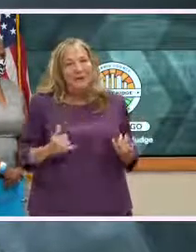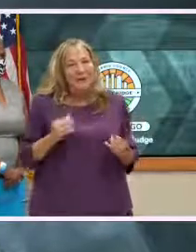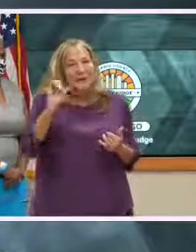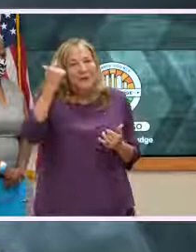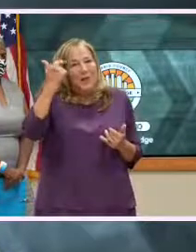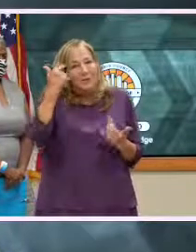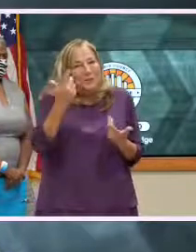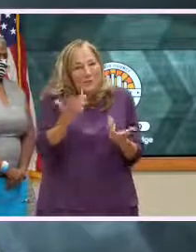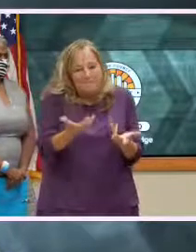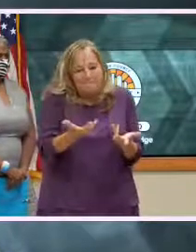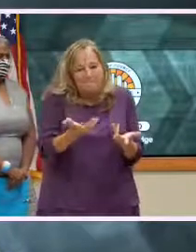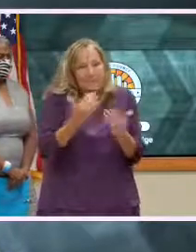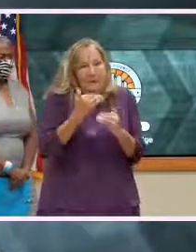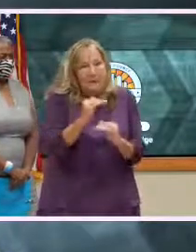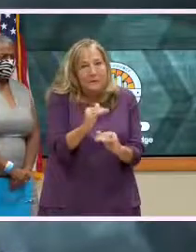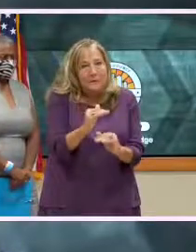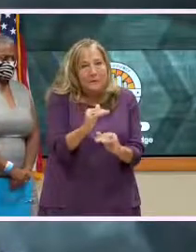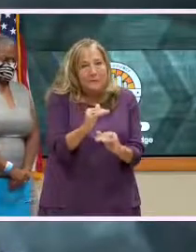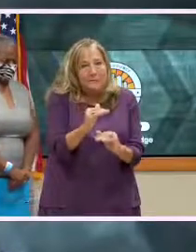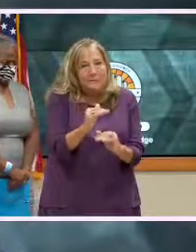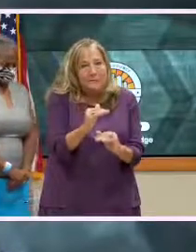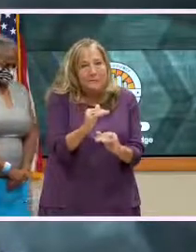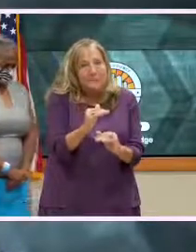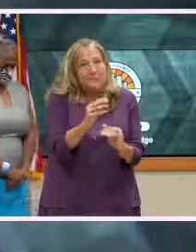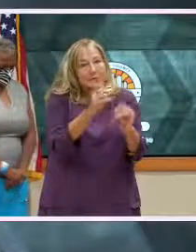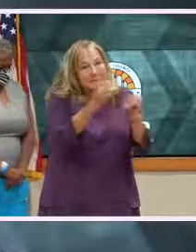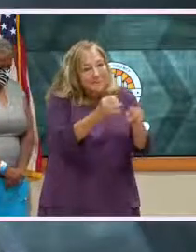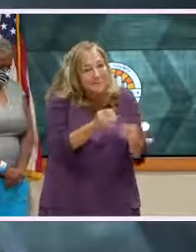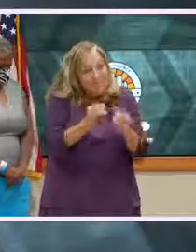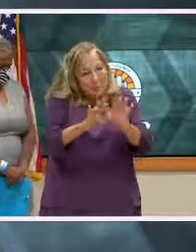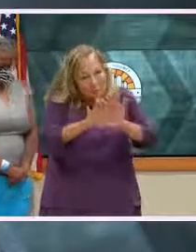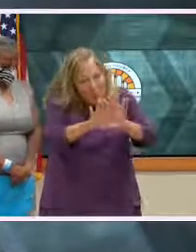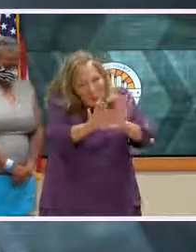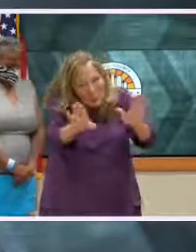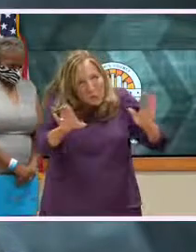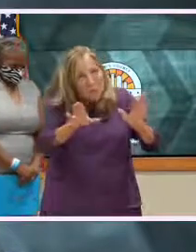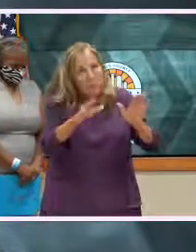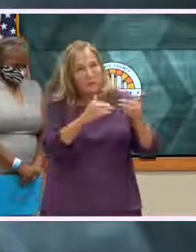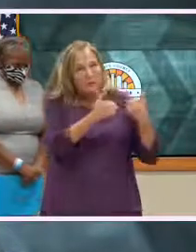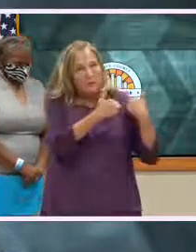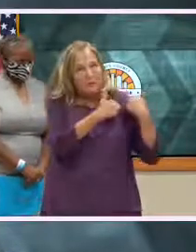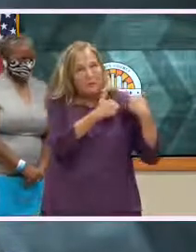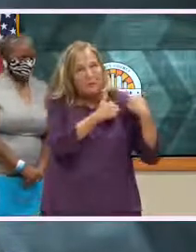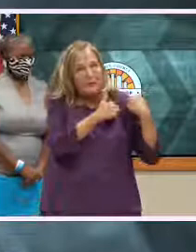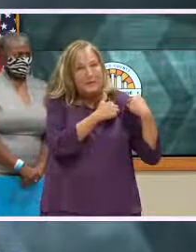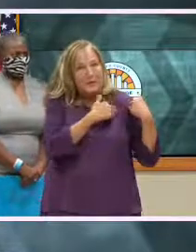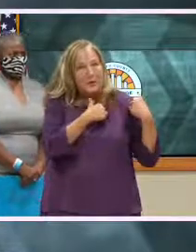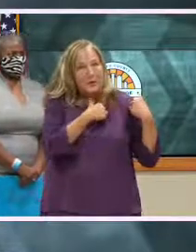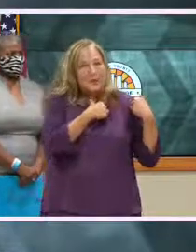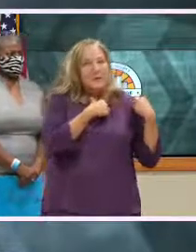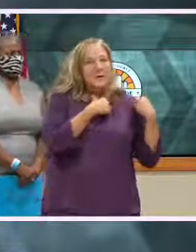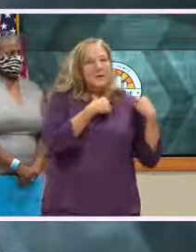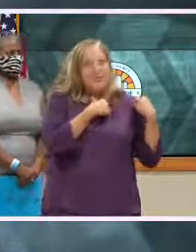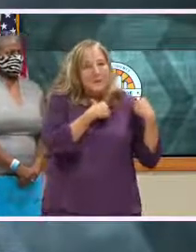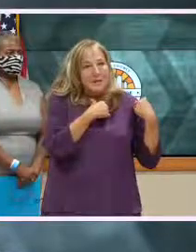need individuals to recognize that they're moving from a point of hesitancy to a point